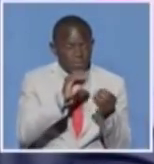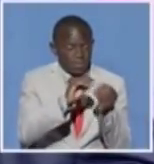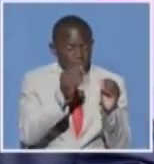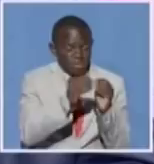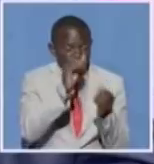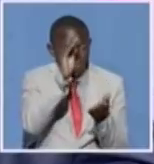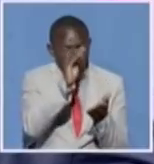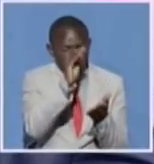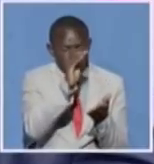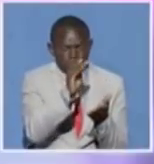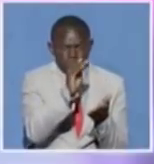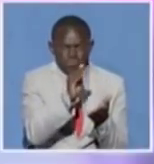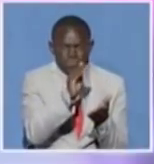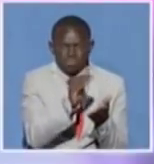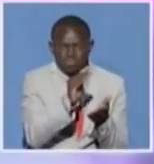therefore, we